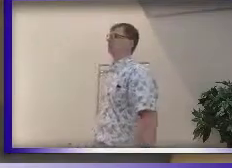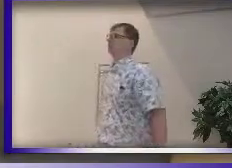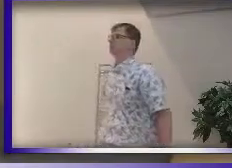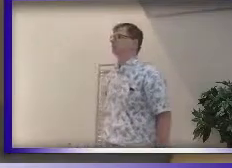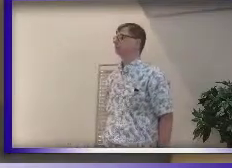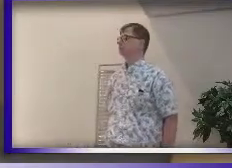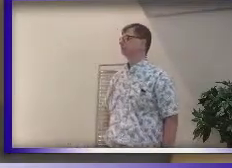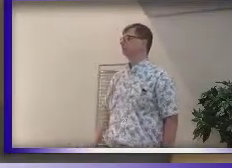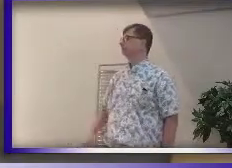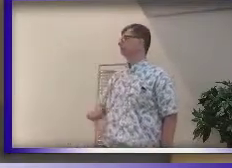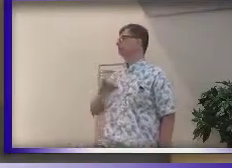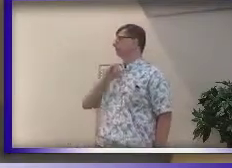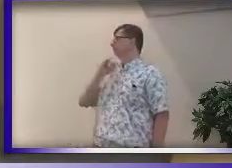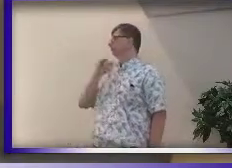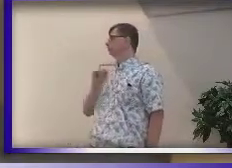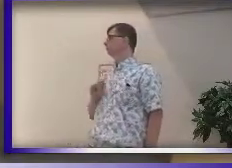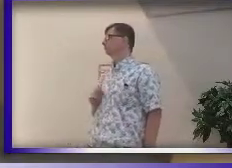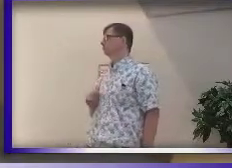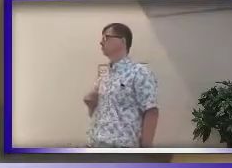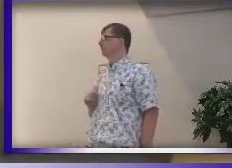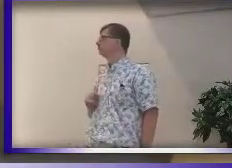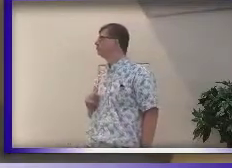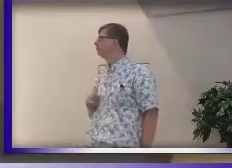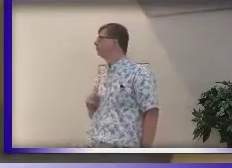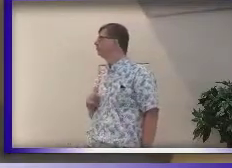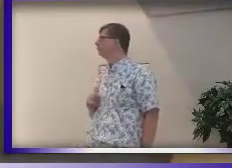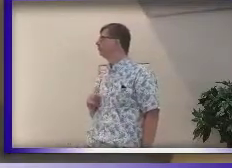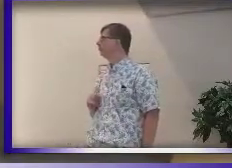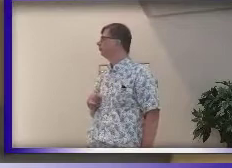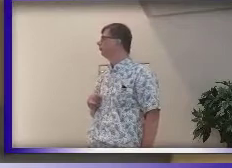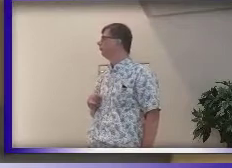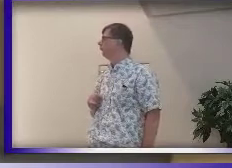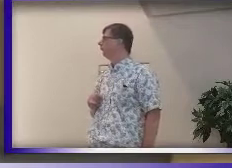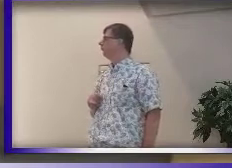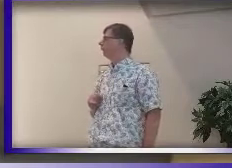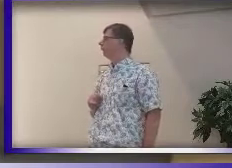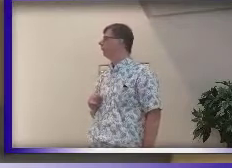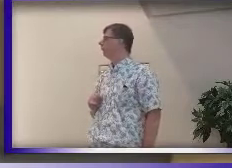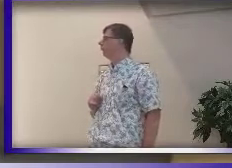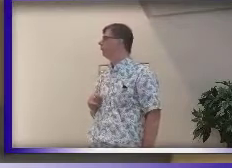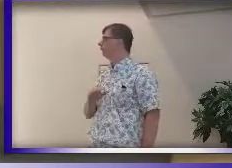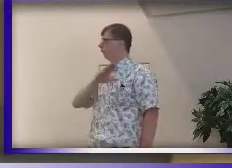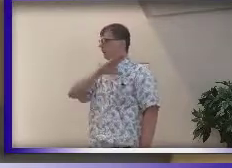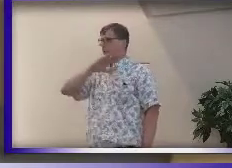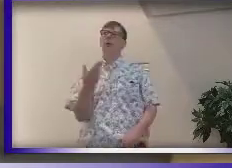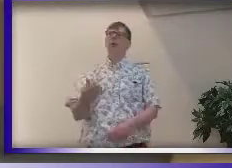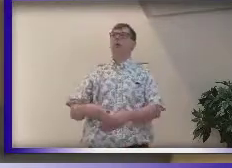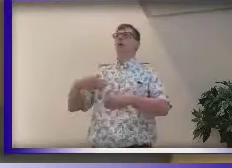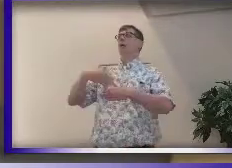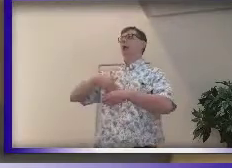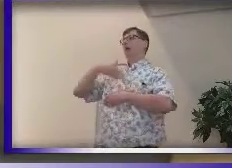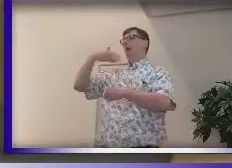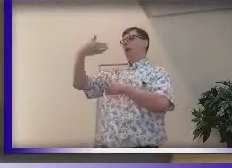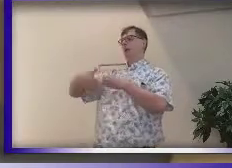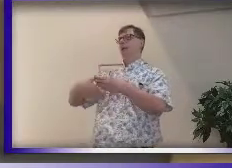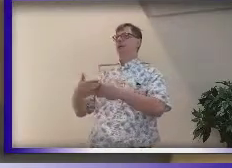And we are actually out of time, but I want to give one last chance for our bedheaded friends.